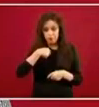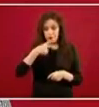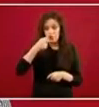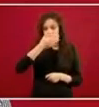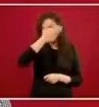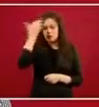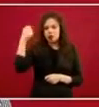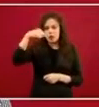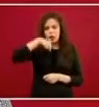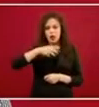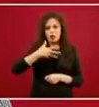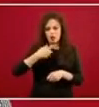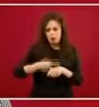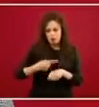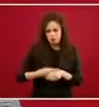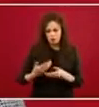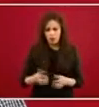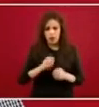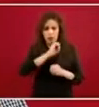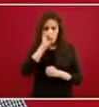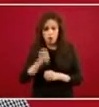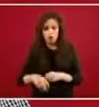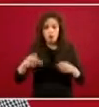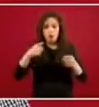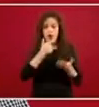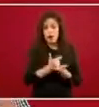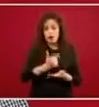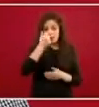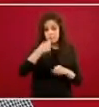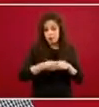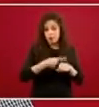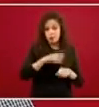some previous conditions that were unknown to the patient.